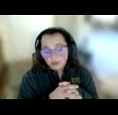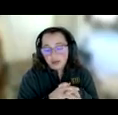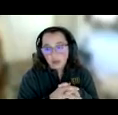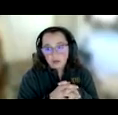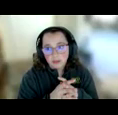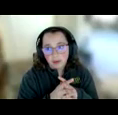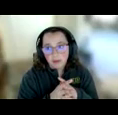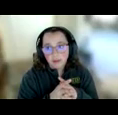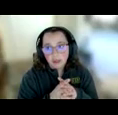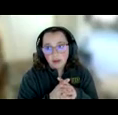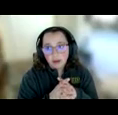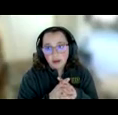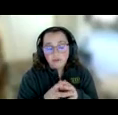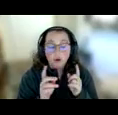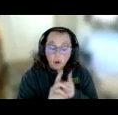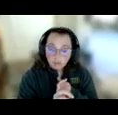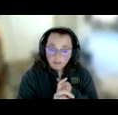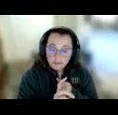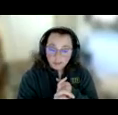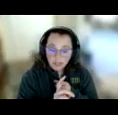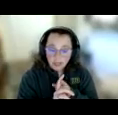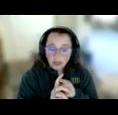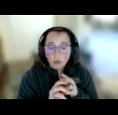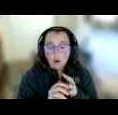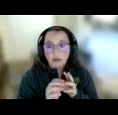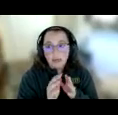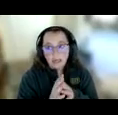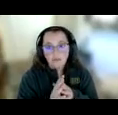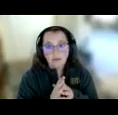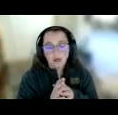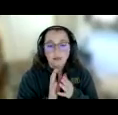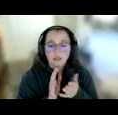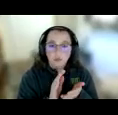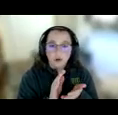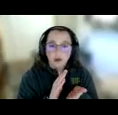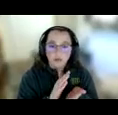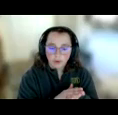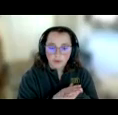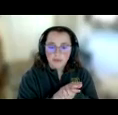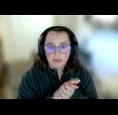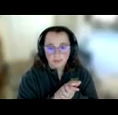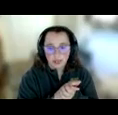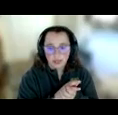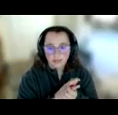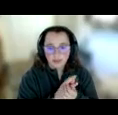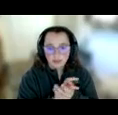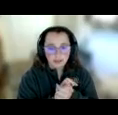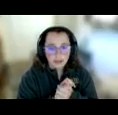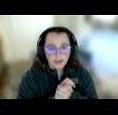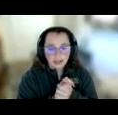be $35 a month for a 1 month supply, or $95 for a 3 month